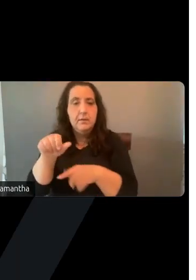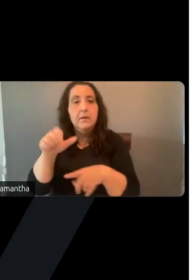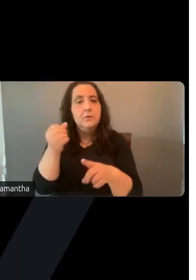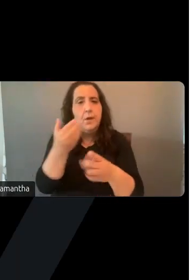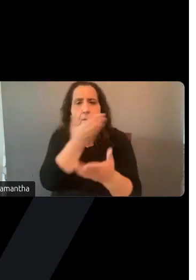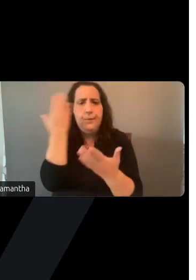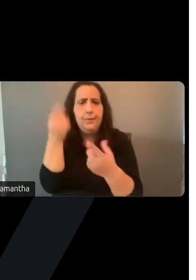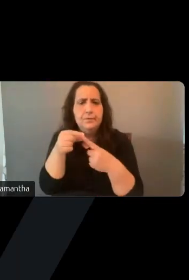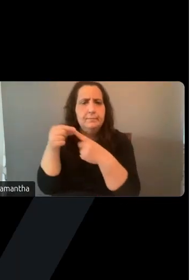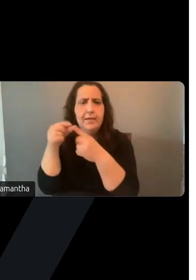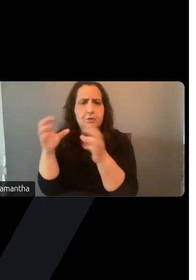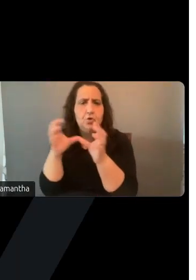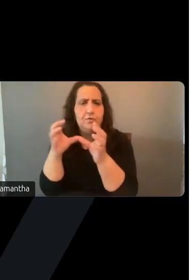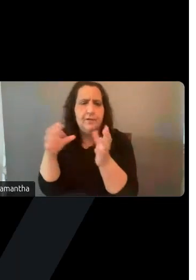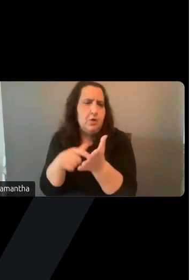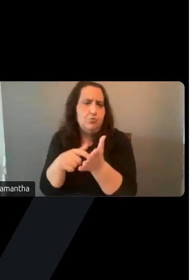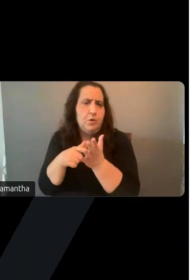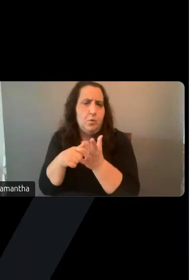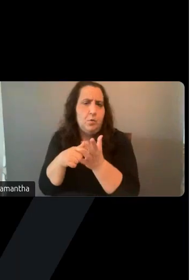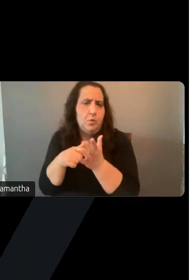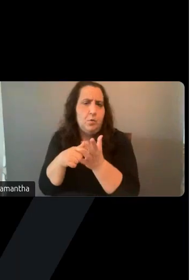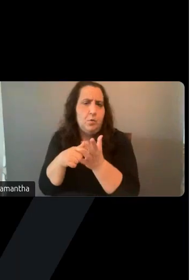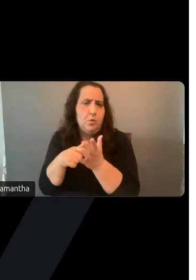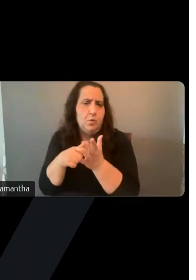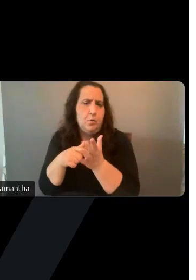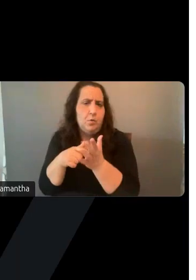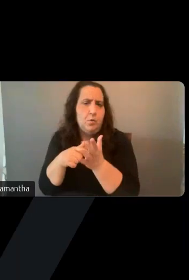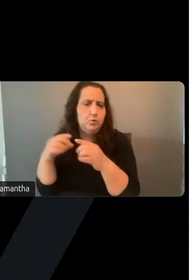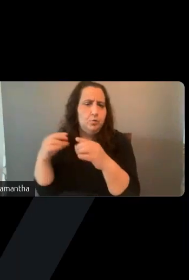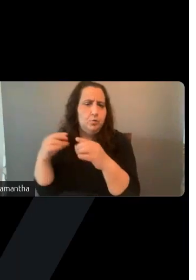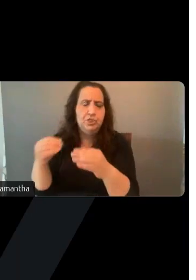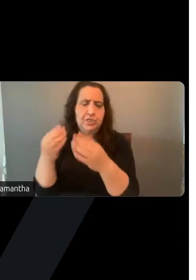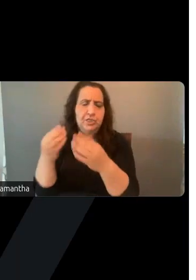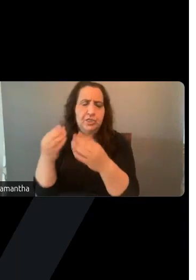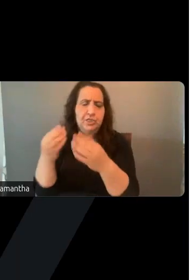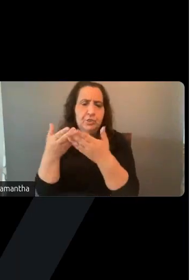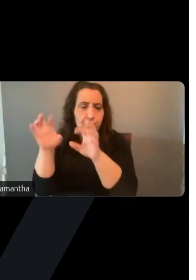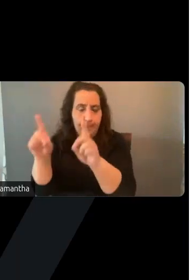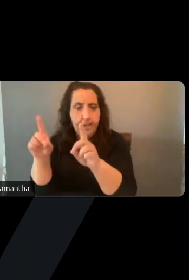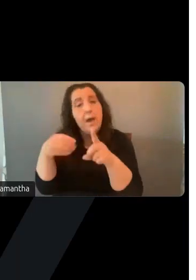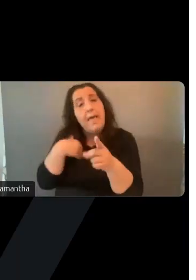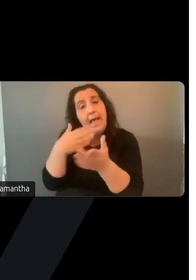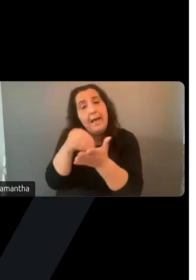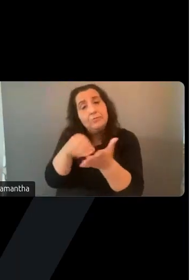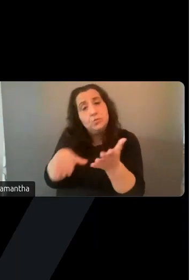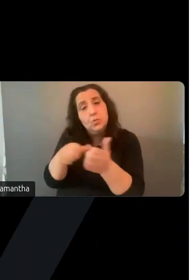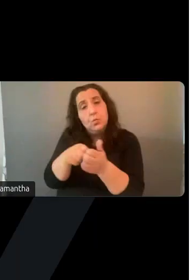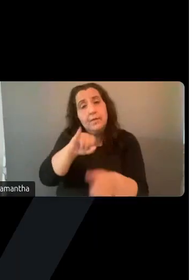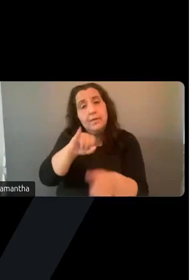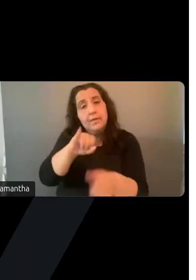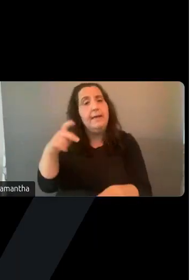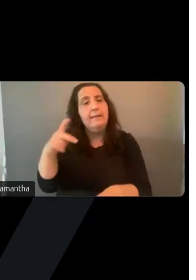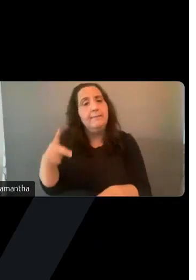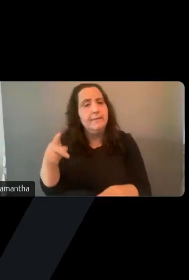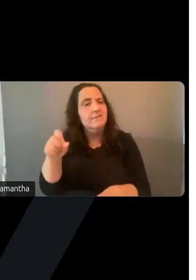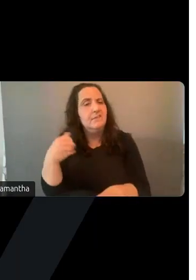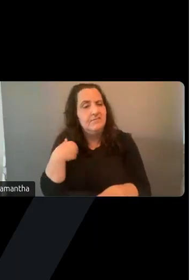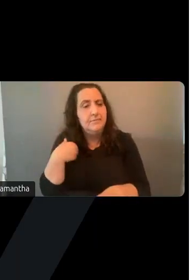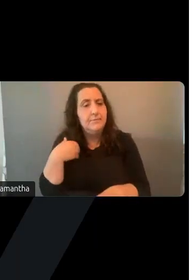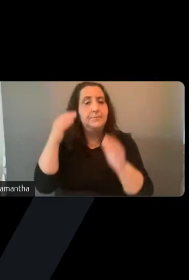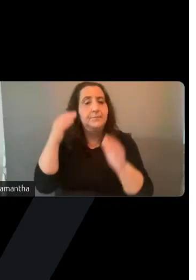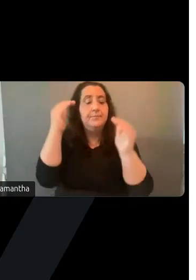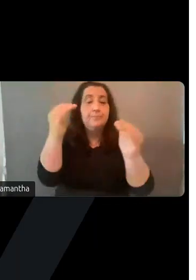special certification required to teach those classes, but they do have students with IEPs in many cases. We have